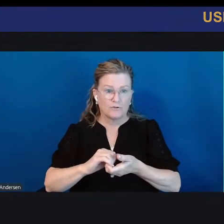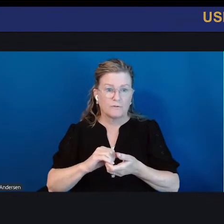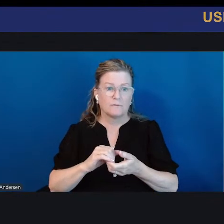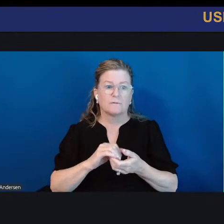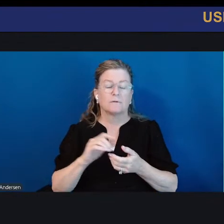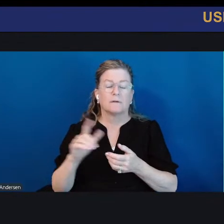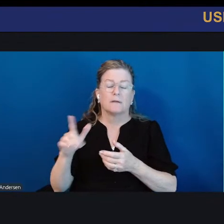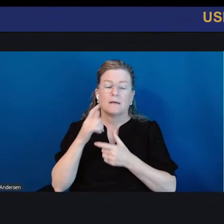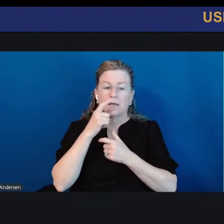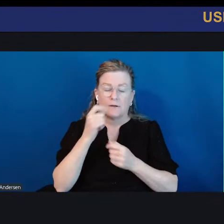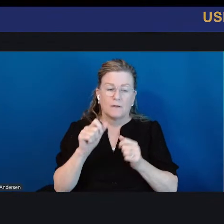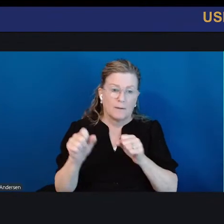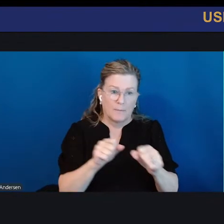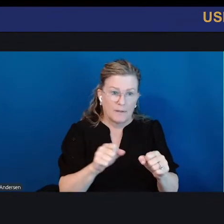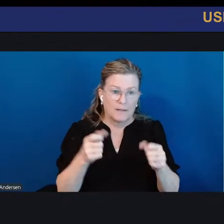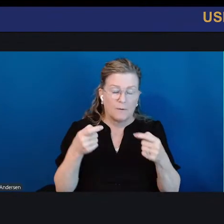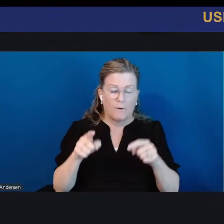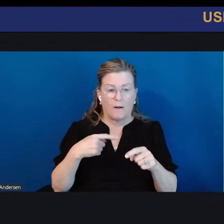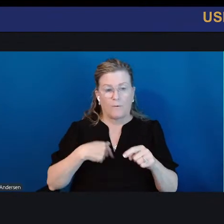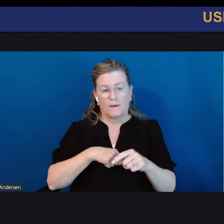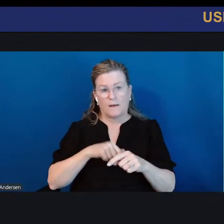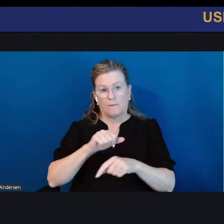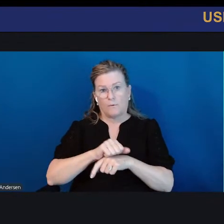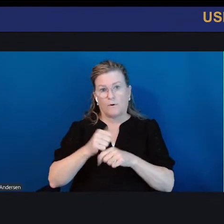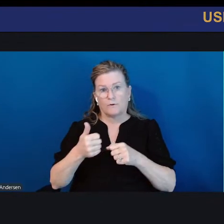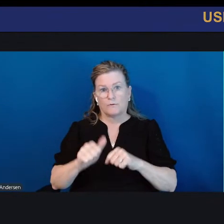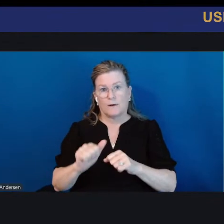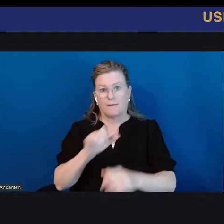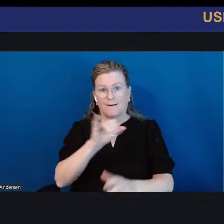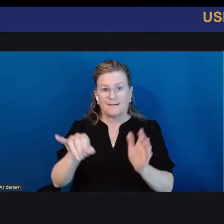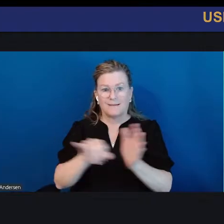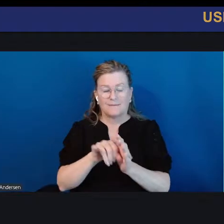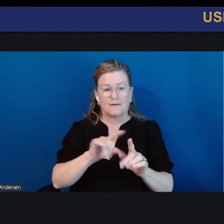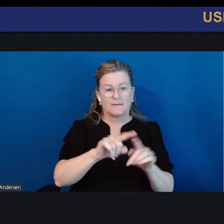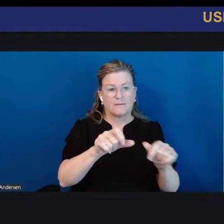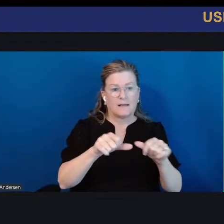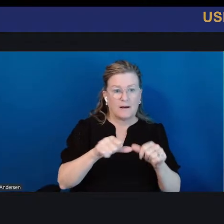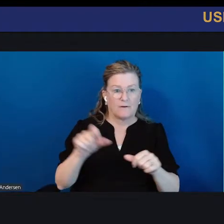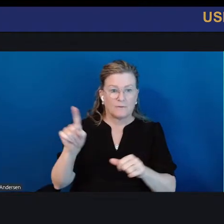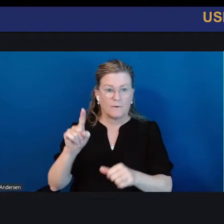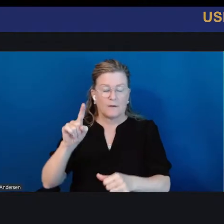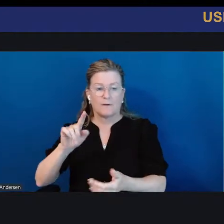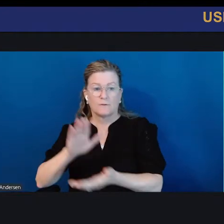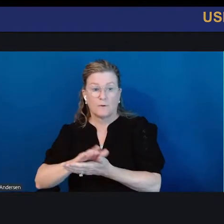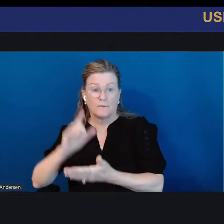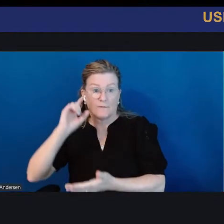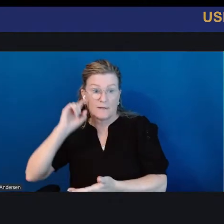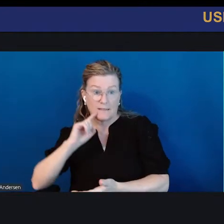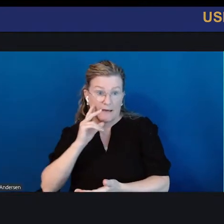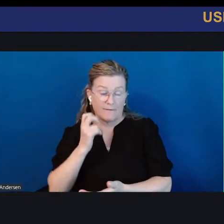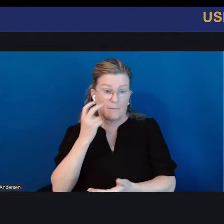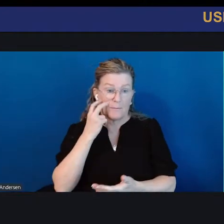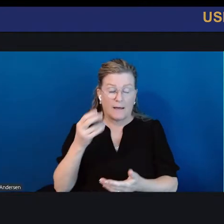and abilities as we work to identify areas where the Schools for the Deaf and the Schools for the Blind can have